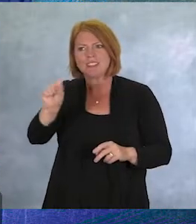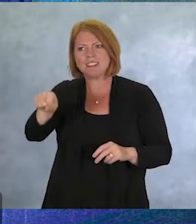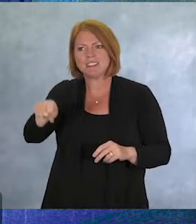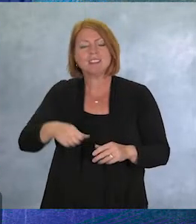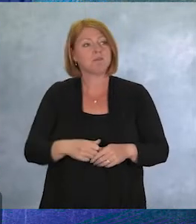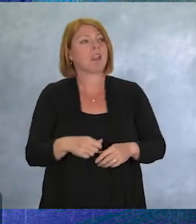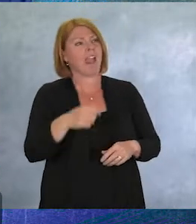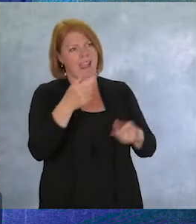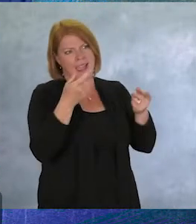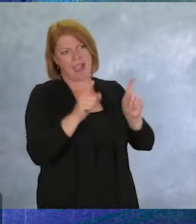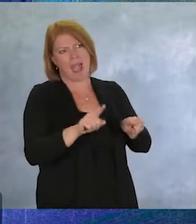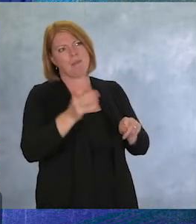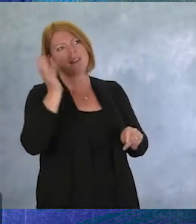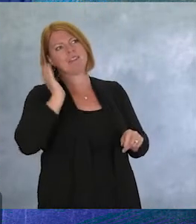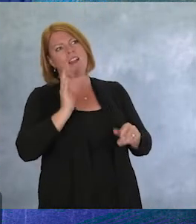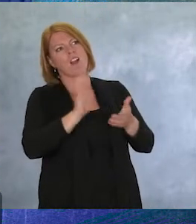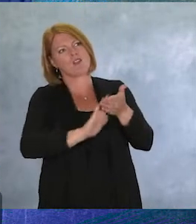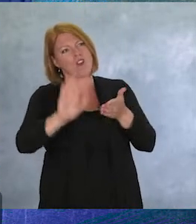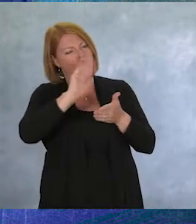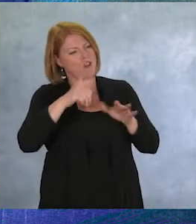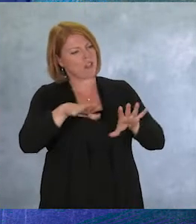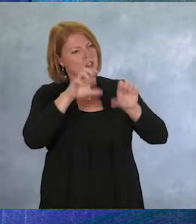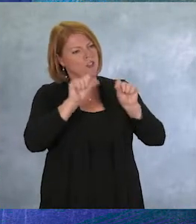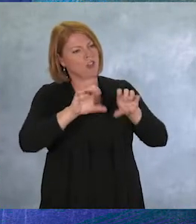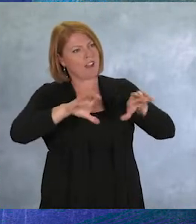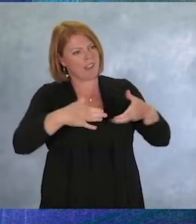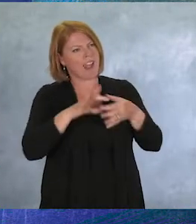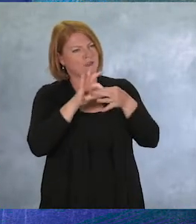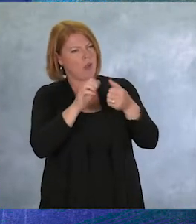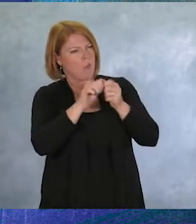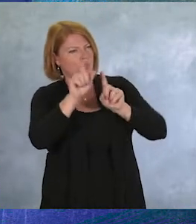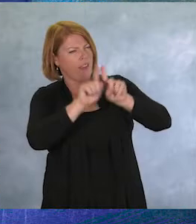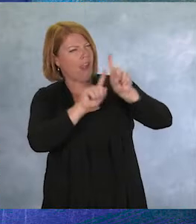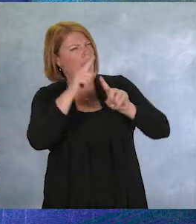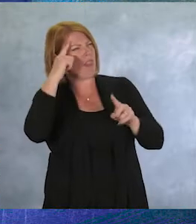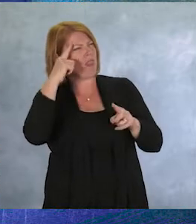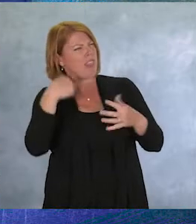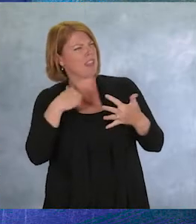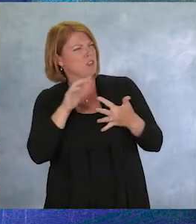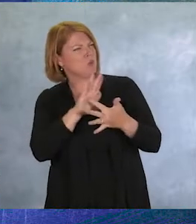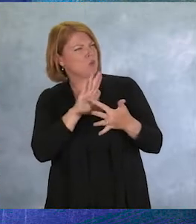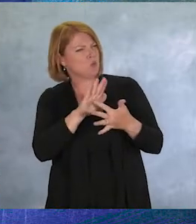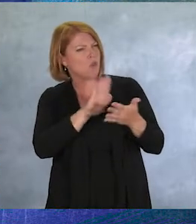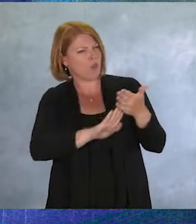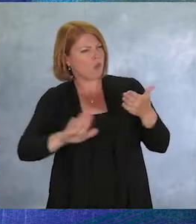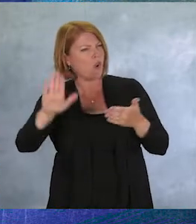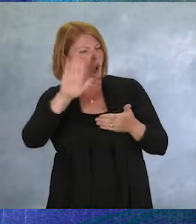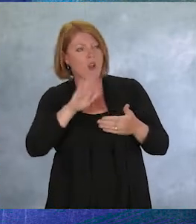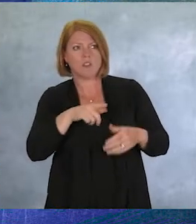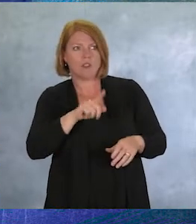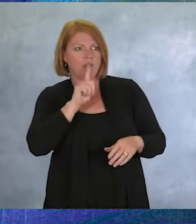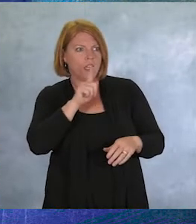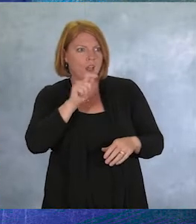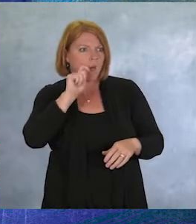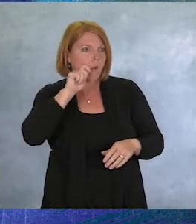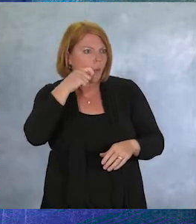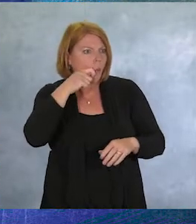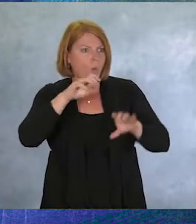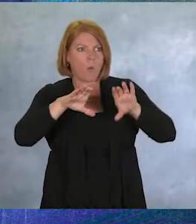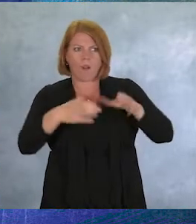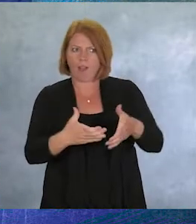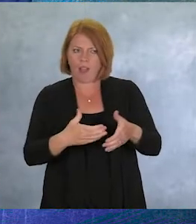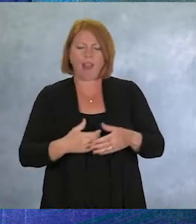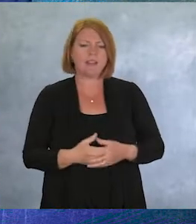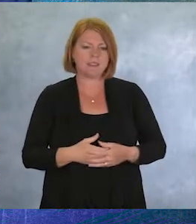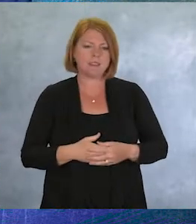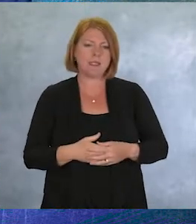So I took an astronomy class in college. I believe I was a junior in college at the point that I took it. It was one of the coolest classes